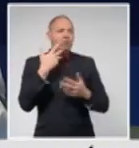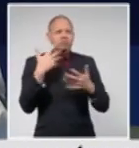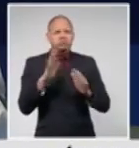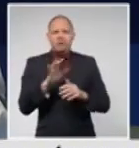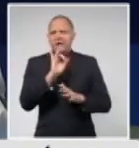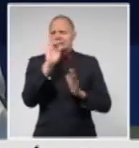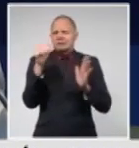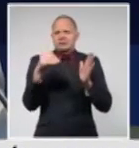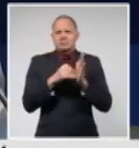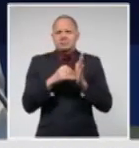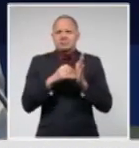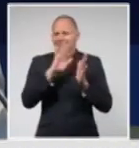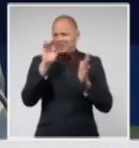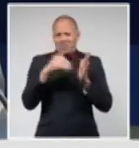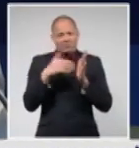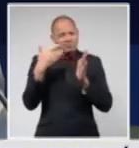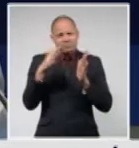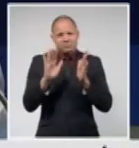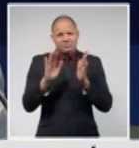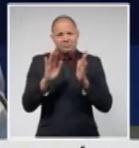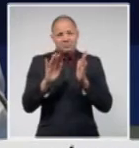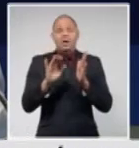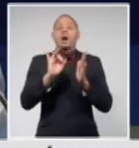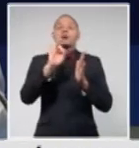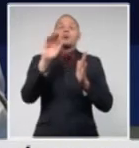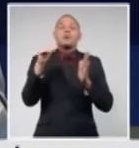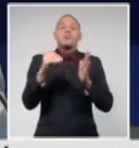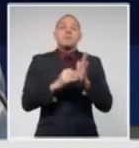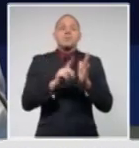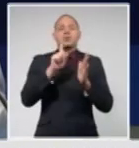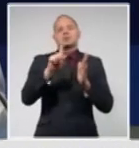641 confirmed active cases.